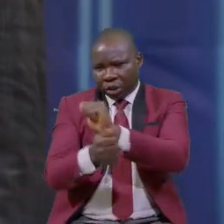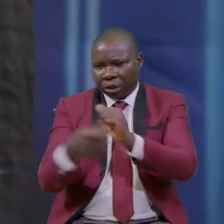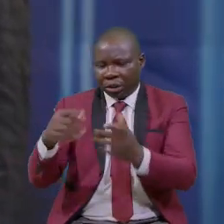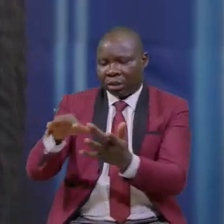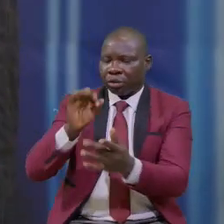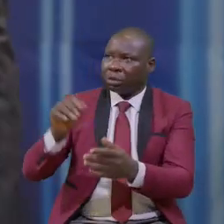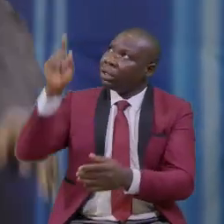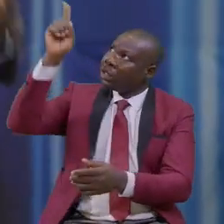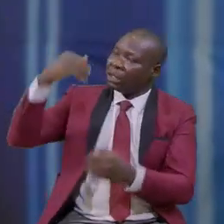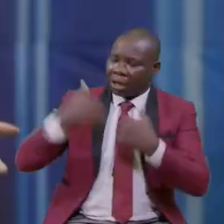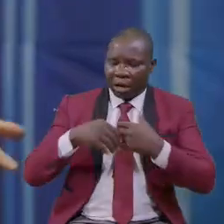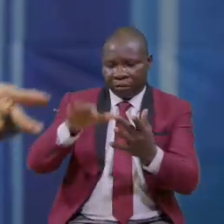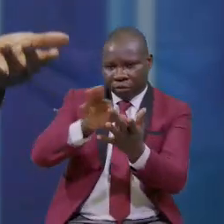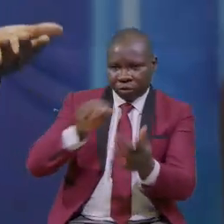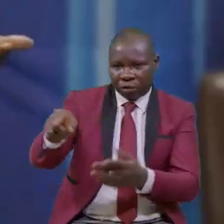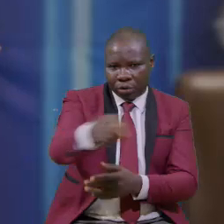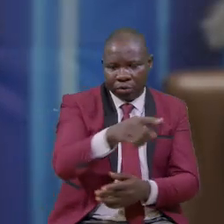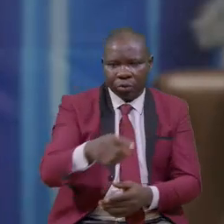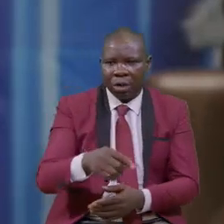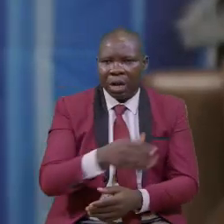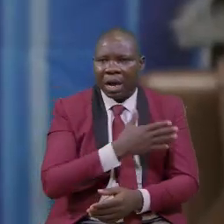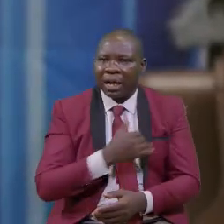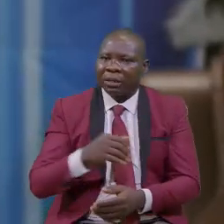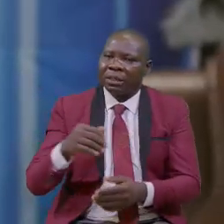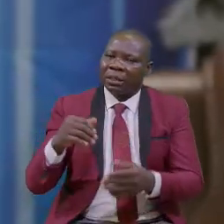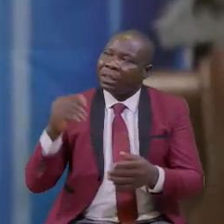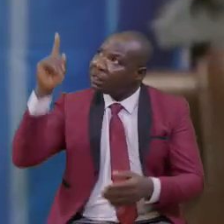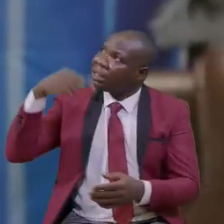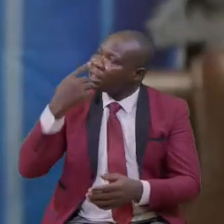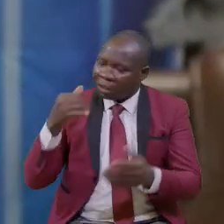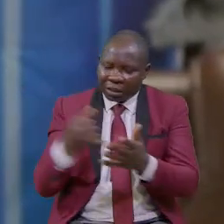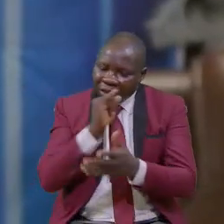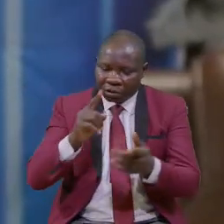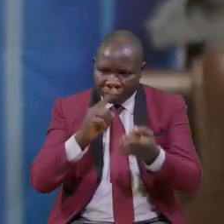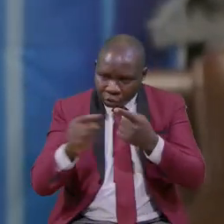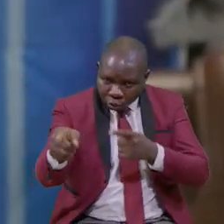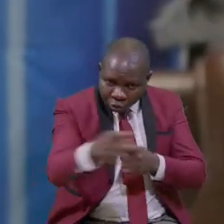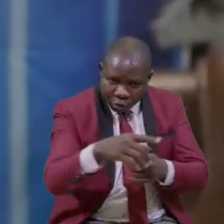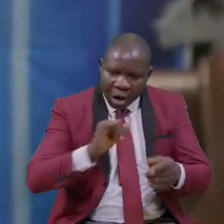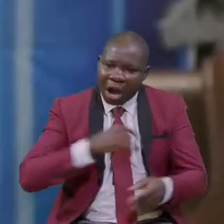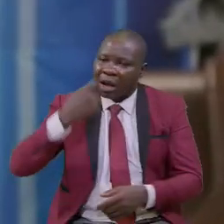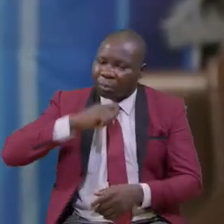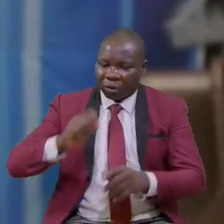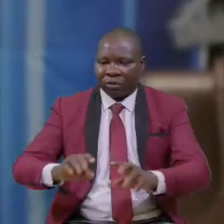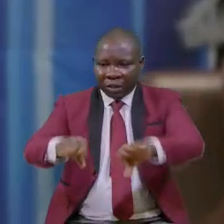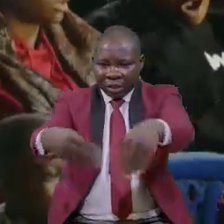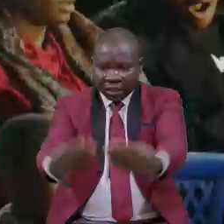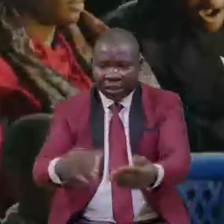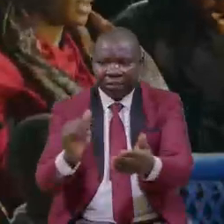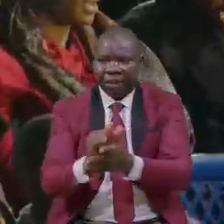you. And he says, it's to you as you come and deliver the